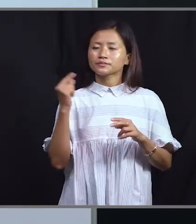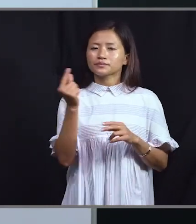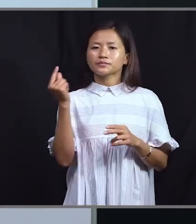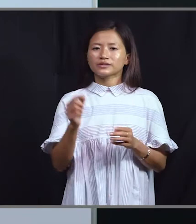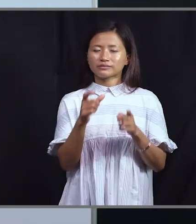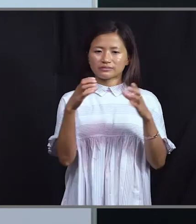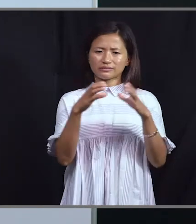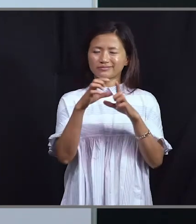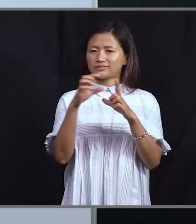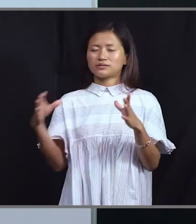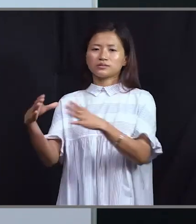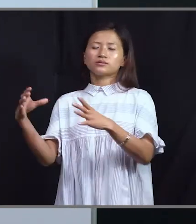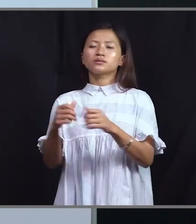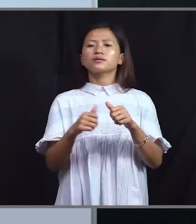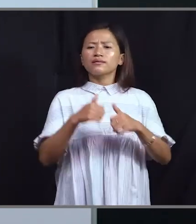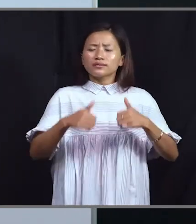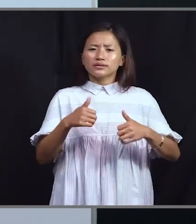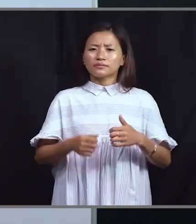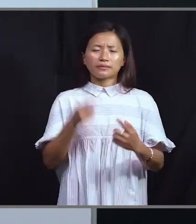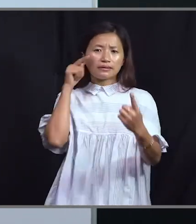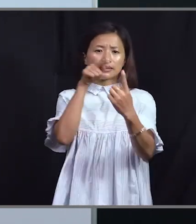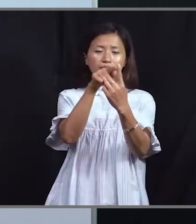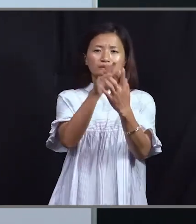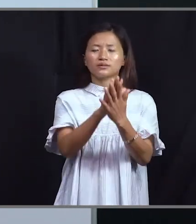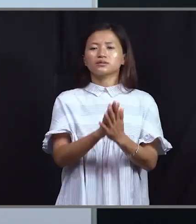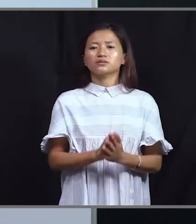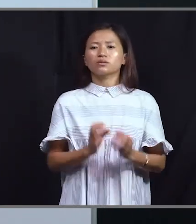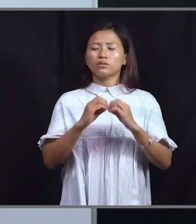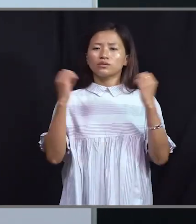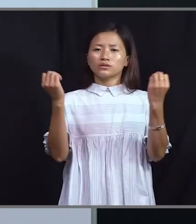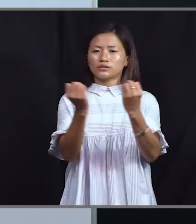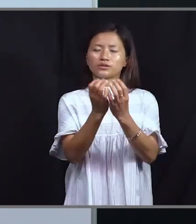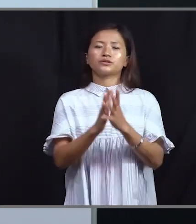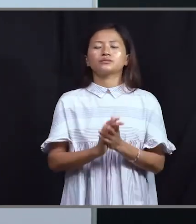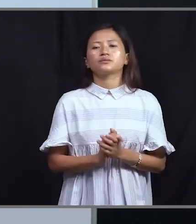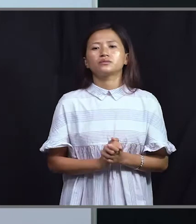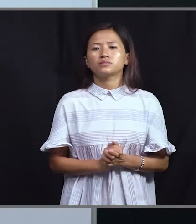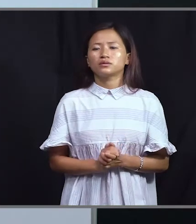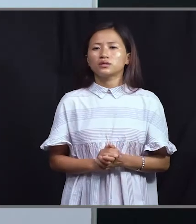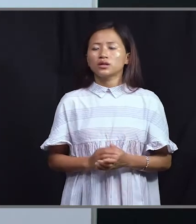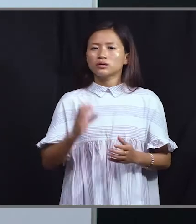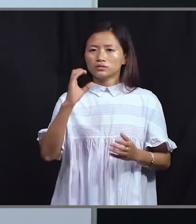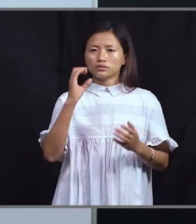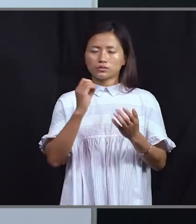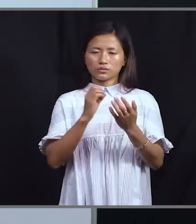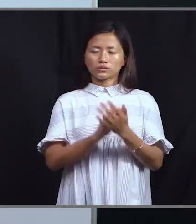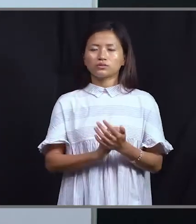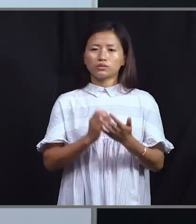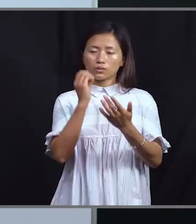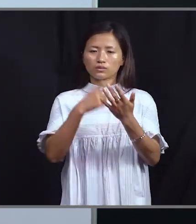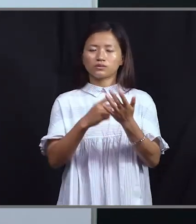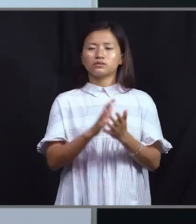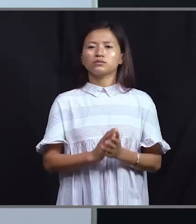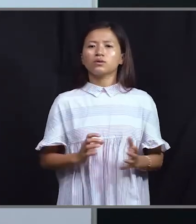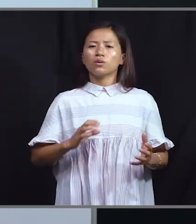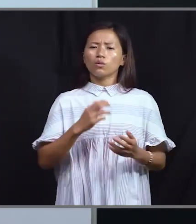department ensures all the activities and aims at accomplishing an organizational goal. So coordinate integrates all the functions. Coordinates